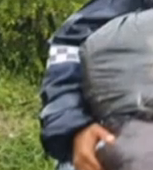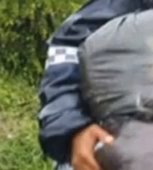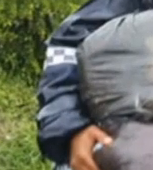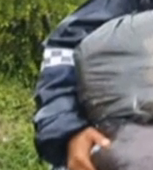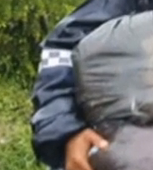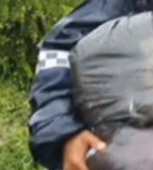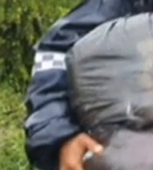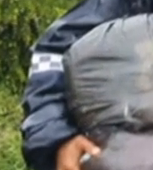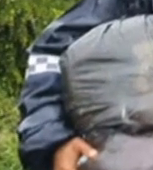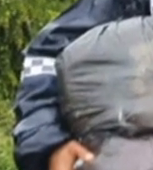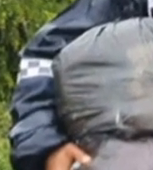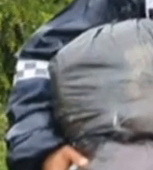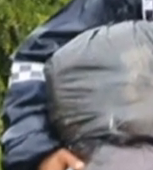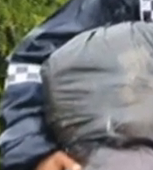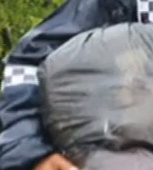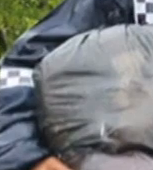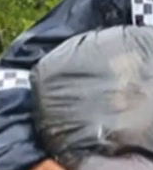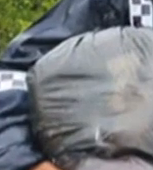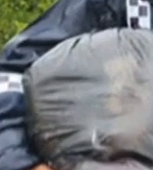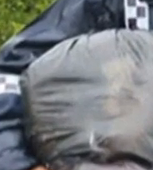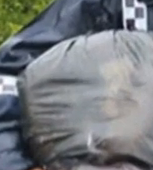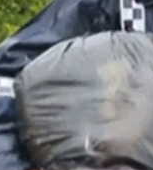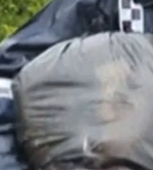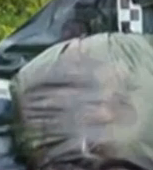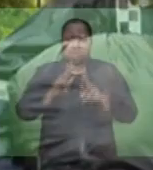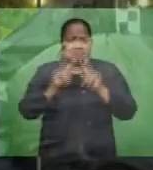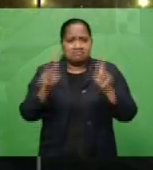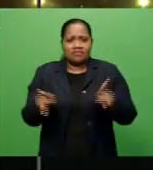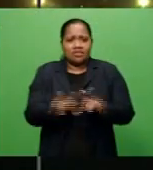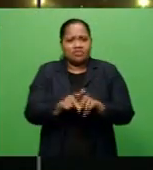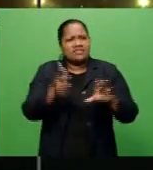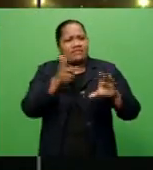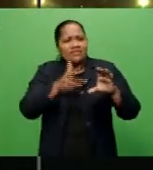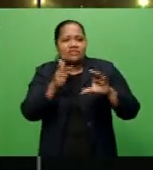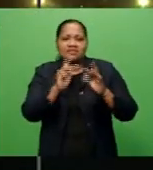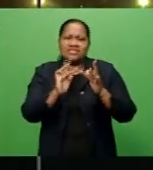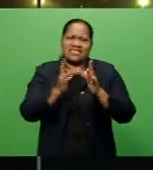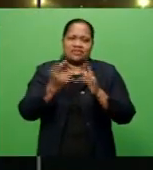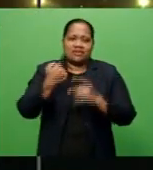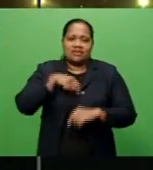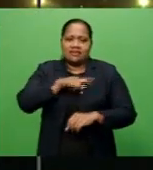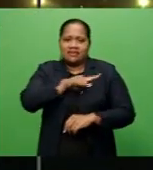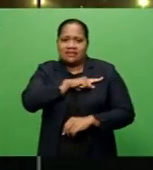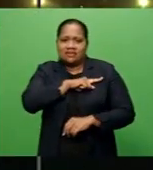cyclone. And you can send us pictures and videos on email,